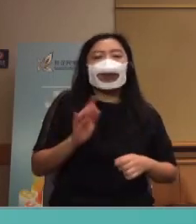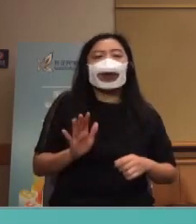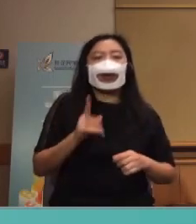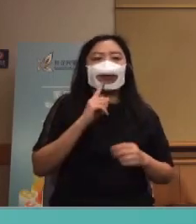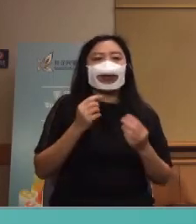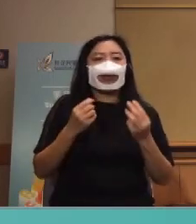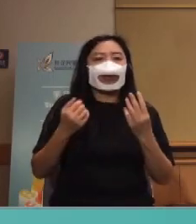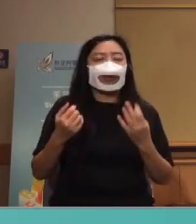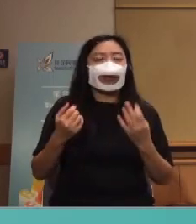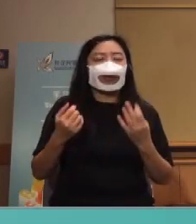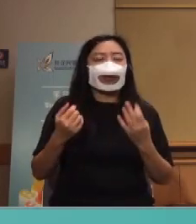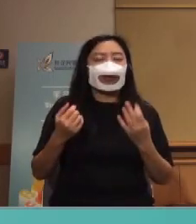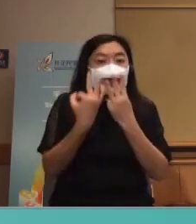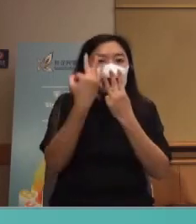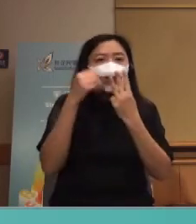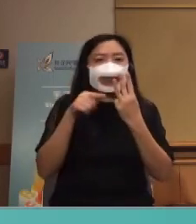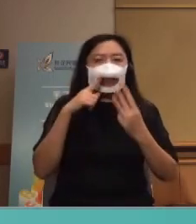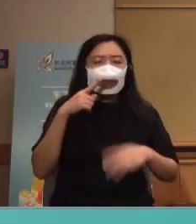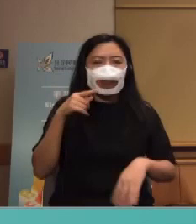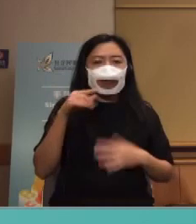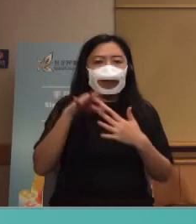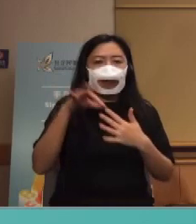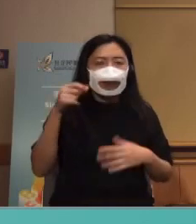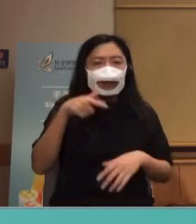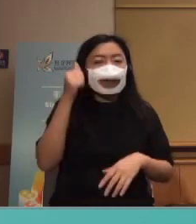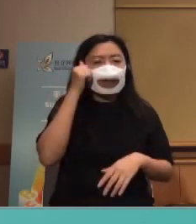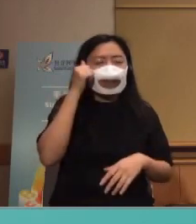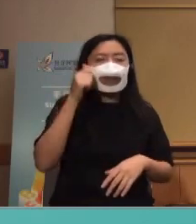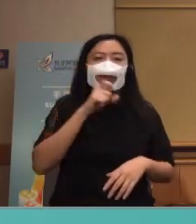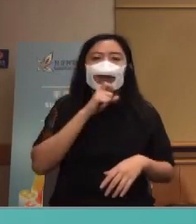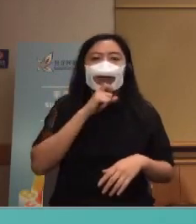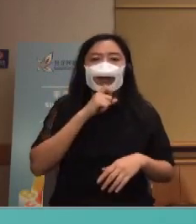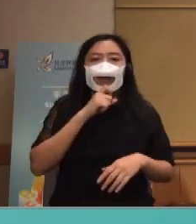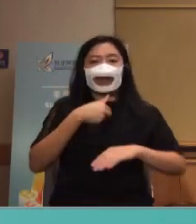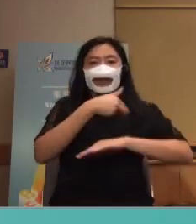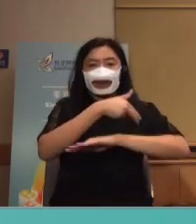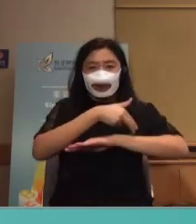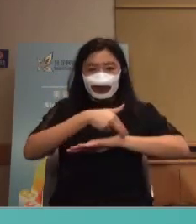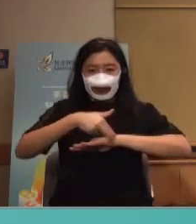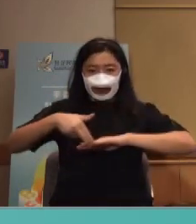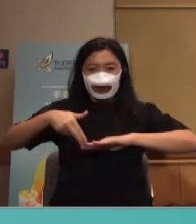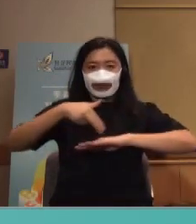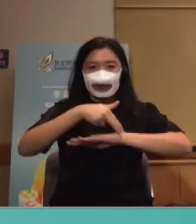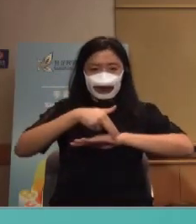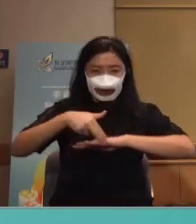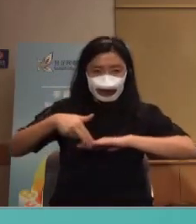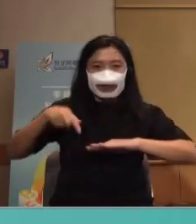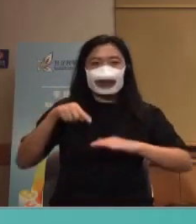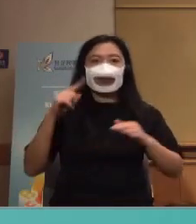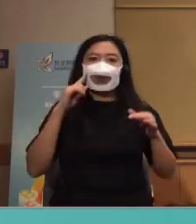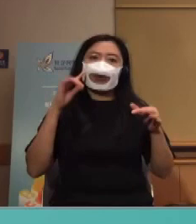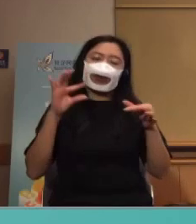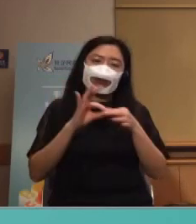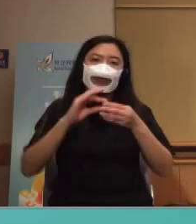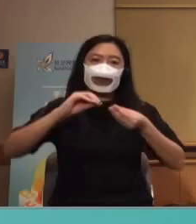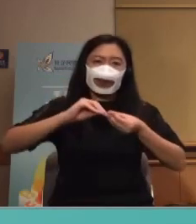like Dotted sort of relates to everything is to start talking about more of the complexities, how we can use Web3 for social good, how we can really do anything,